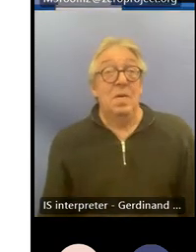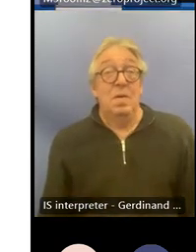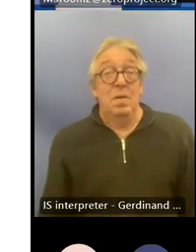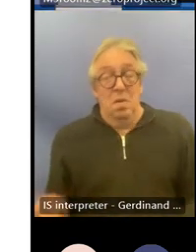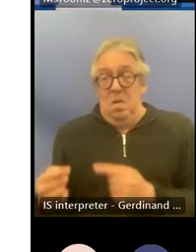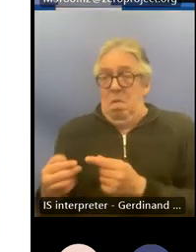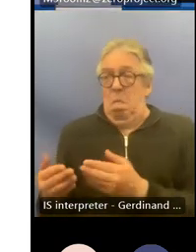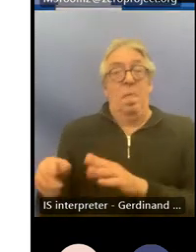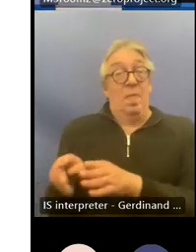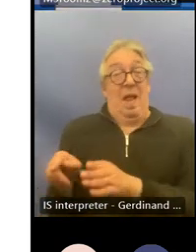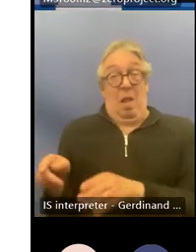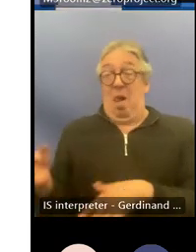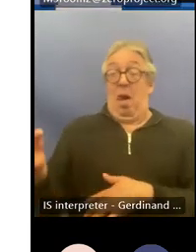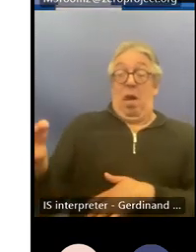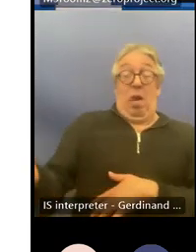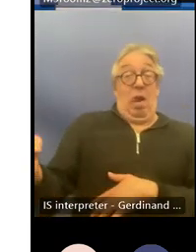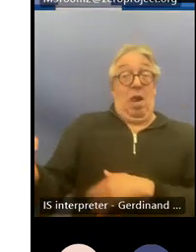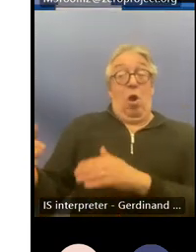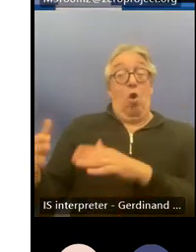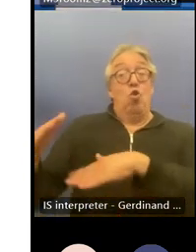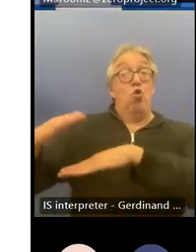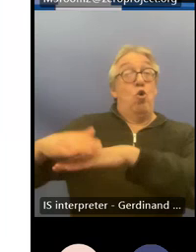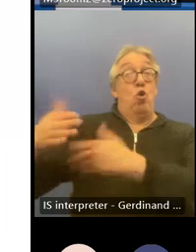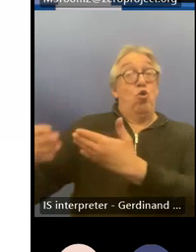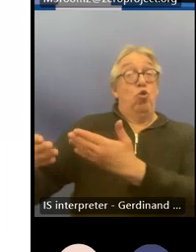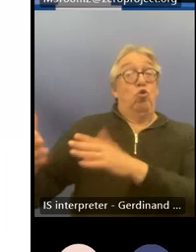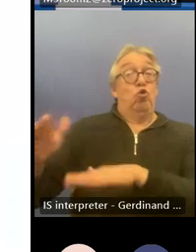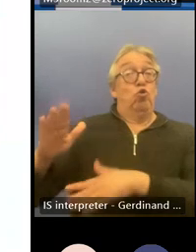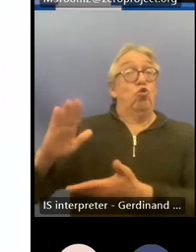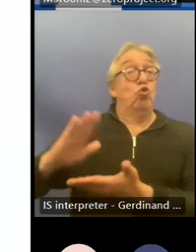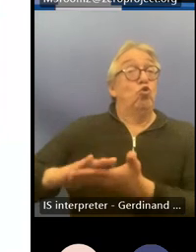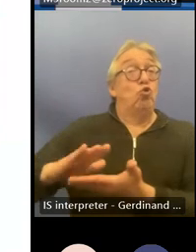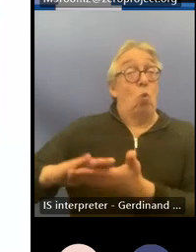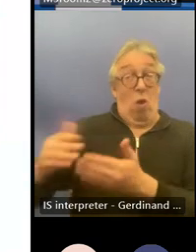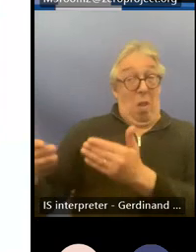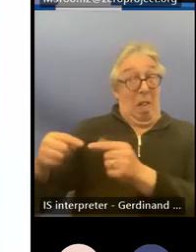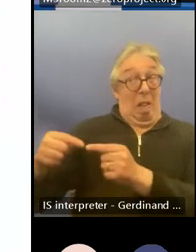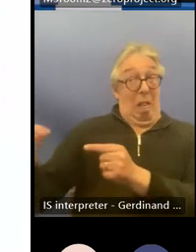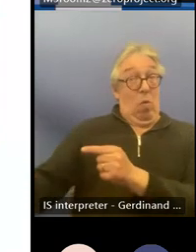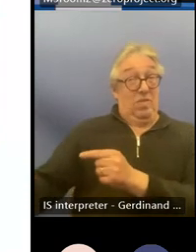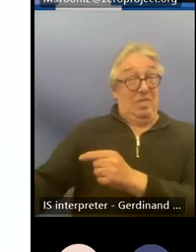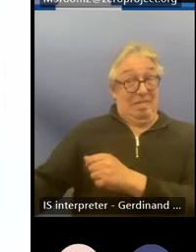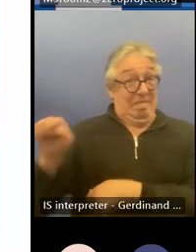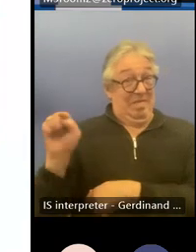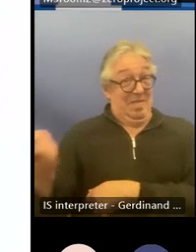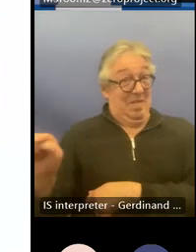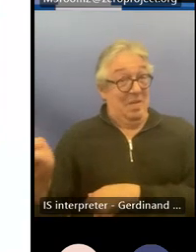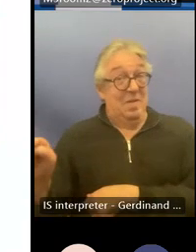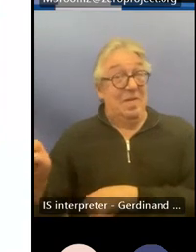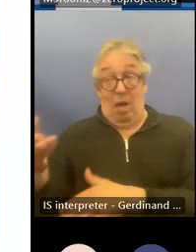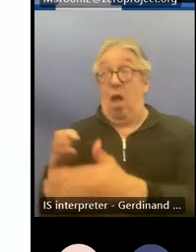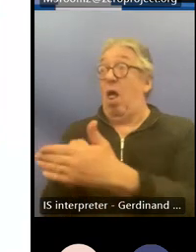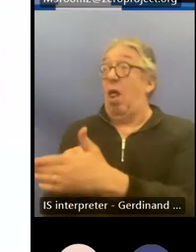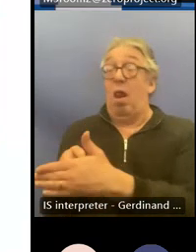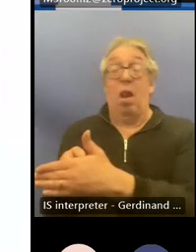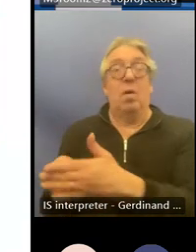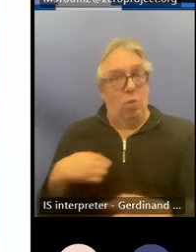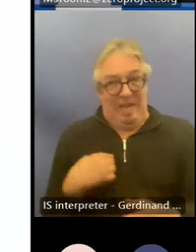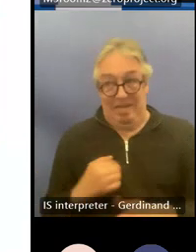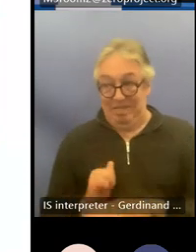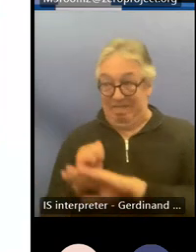in a regular government school setting. And that's where we go in and create these replicable models, and children actually learn beyond